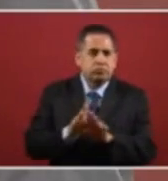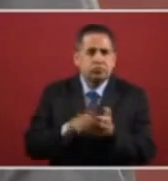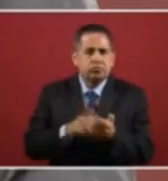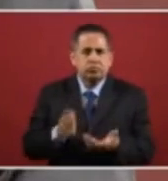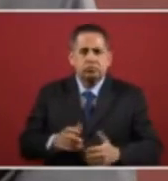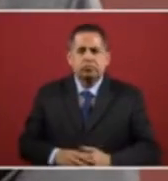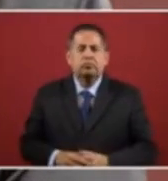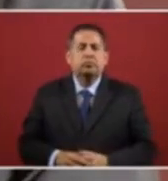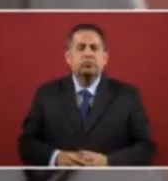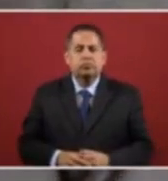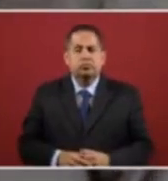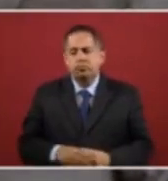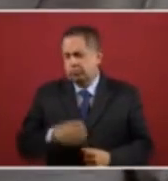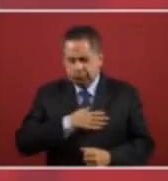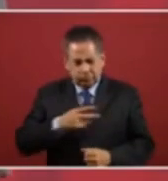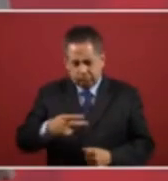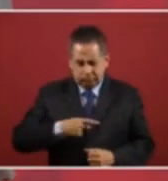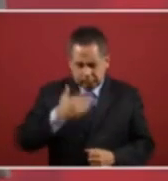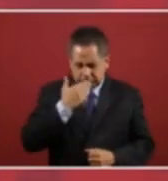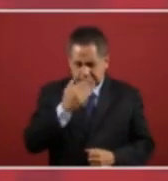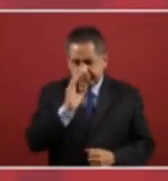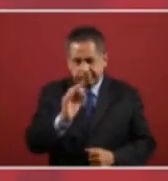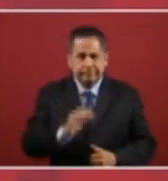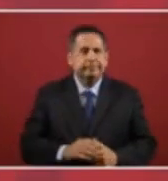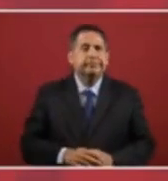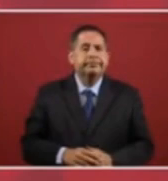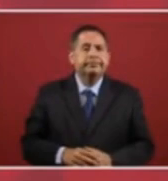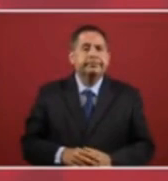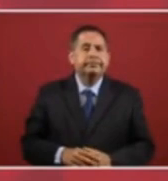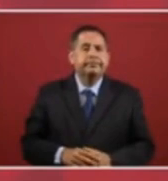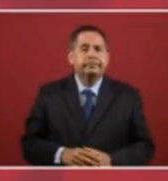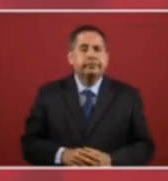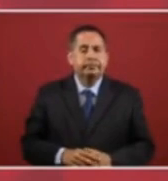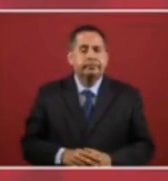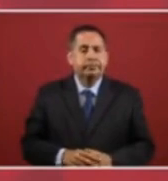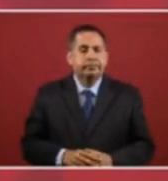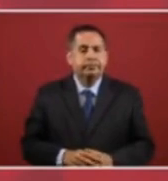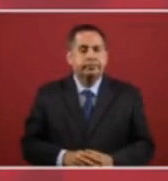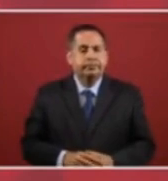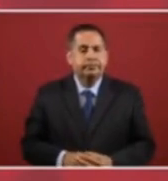that any of the budget of the 350 was. Oh, he says, very good that you asked me about that.